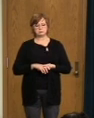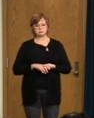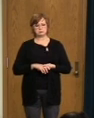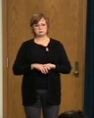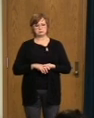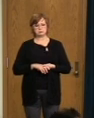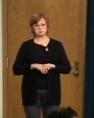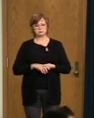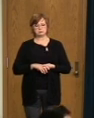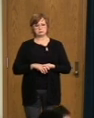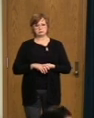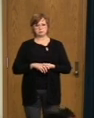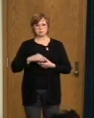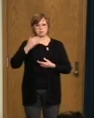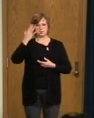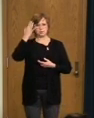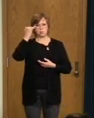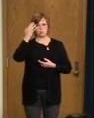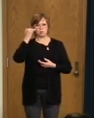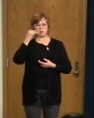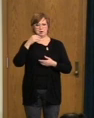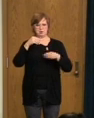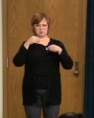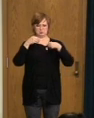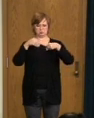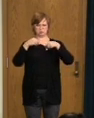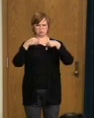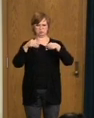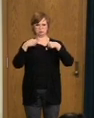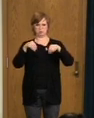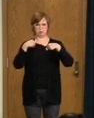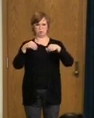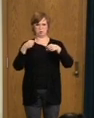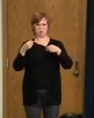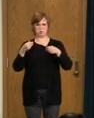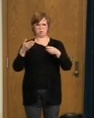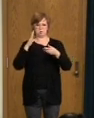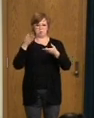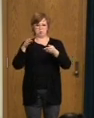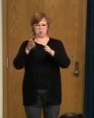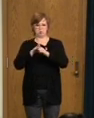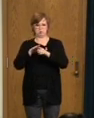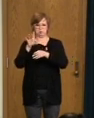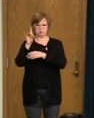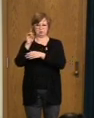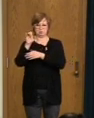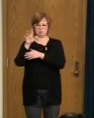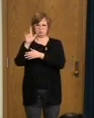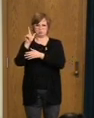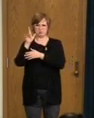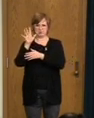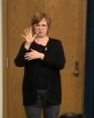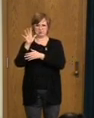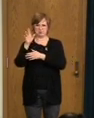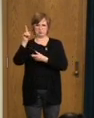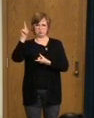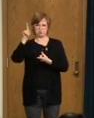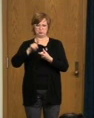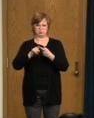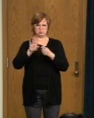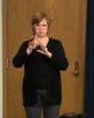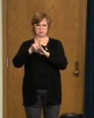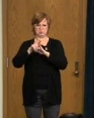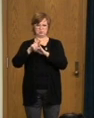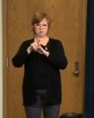have these new restrictions come in until December 25th, when these next few weeks are going to be the busiest times of the year for some of them?